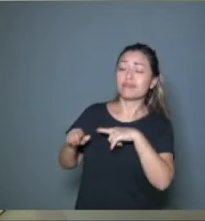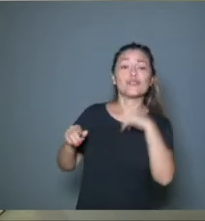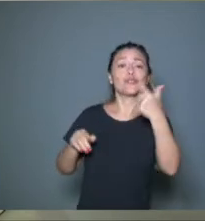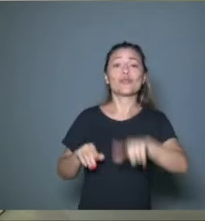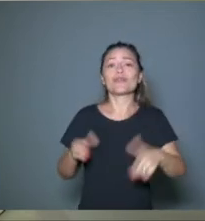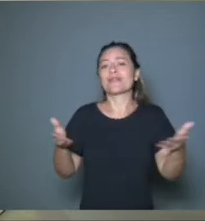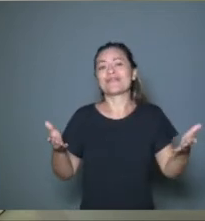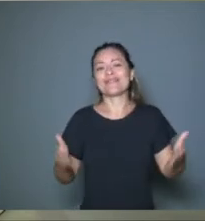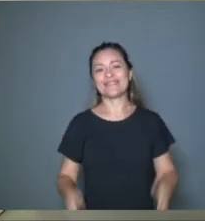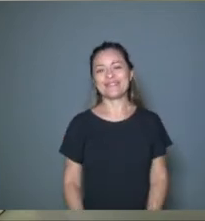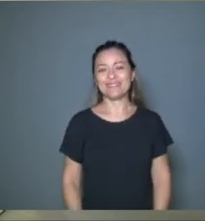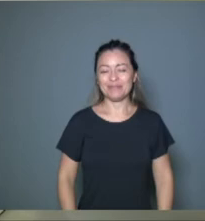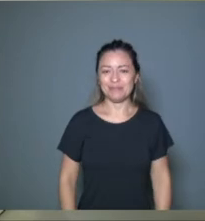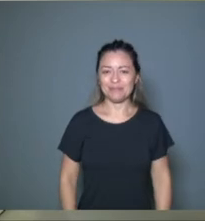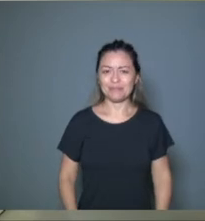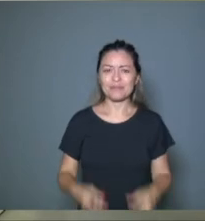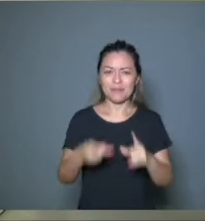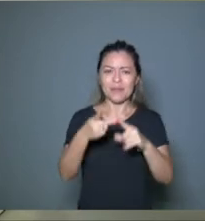recompose the cash.